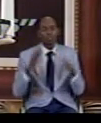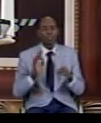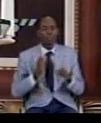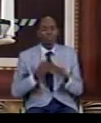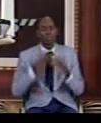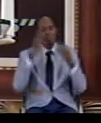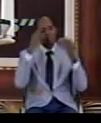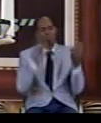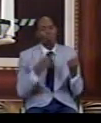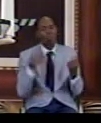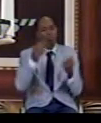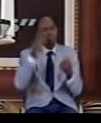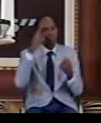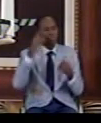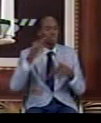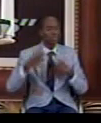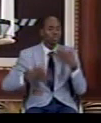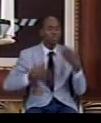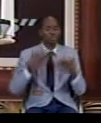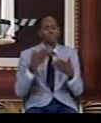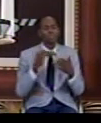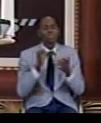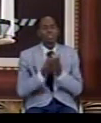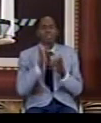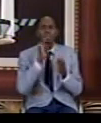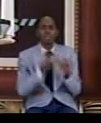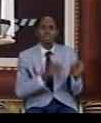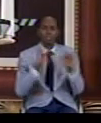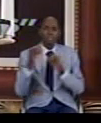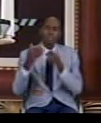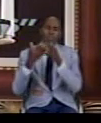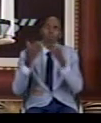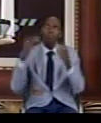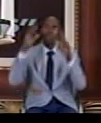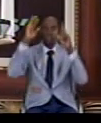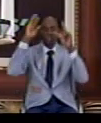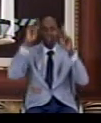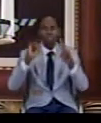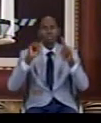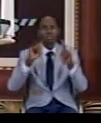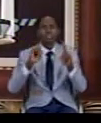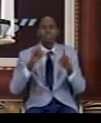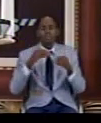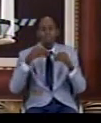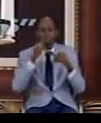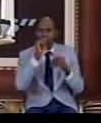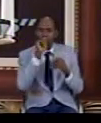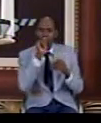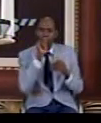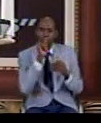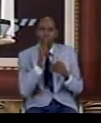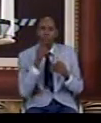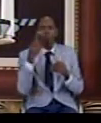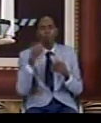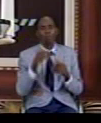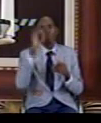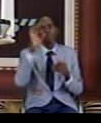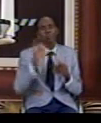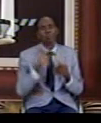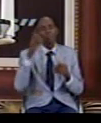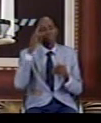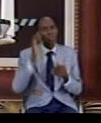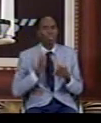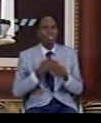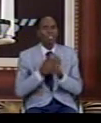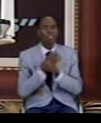before him endured the cross, despising the shame. He endured the cross for our